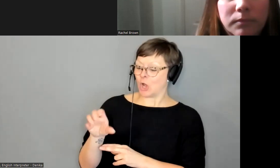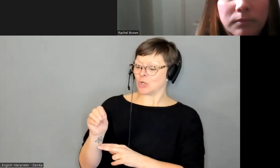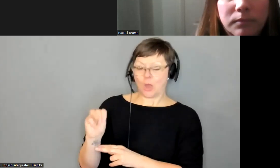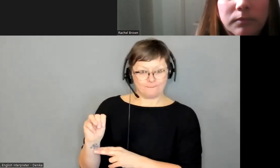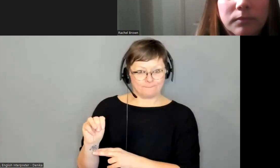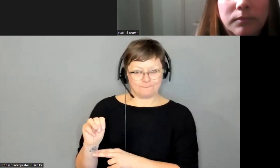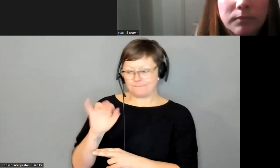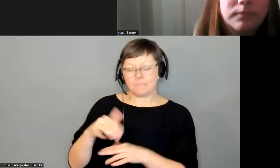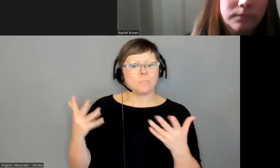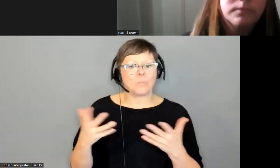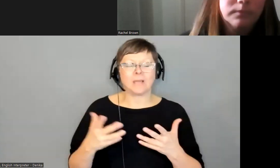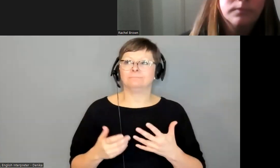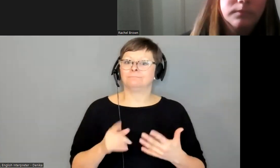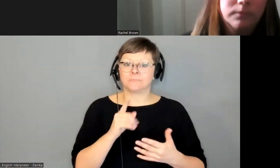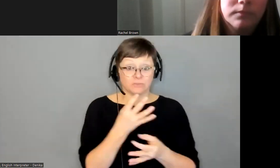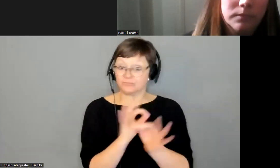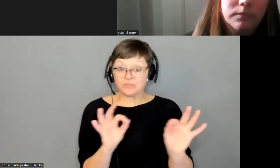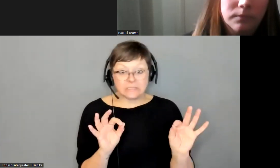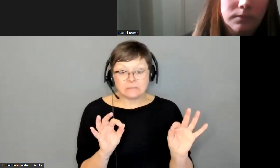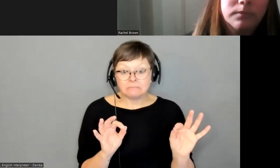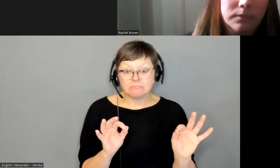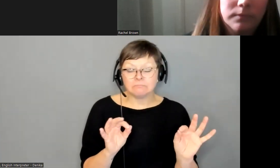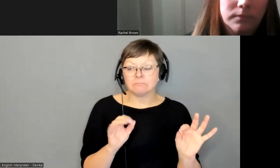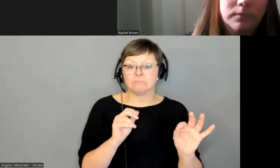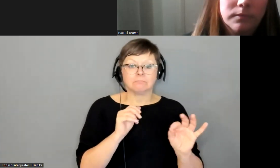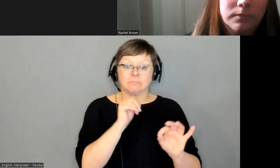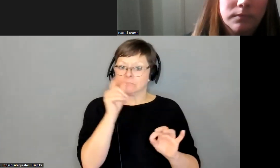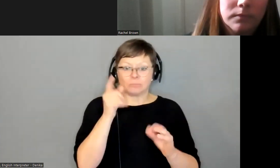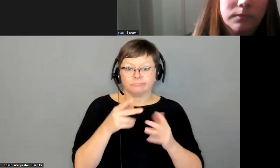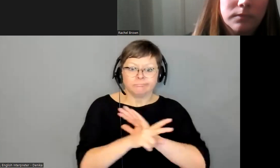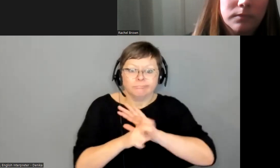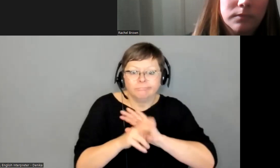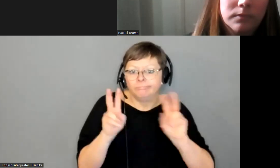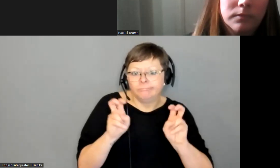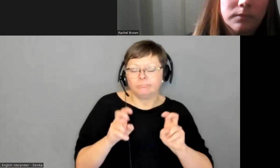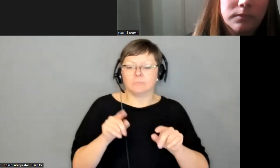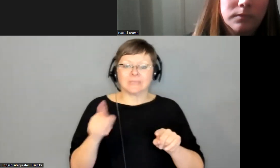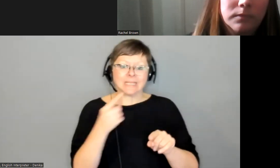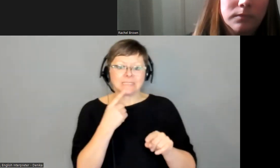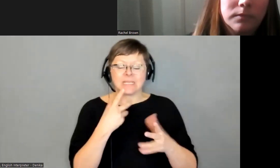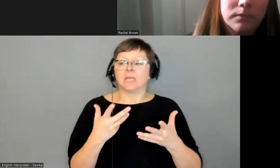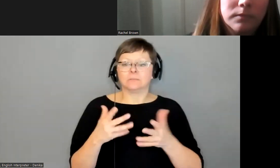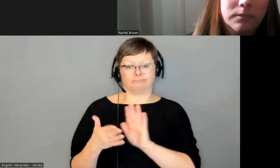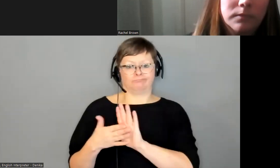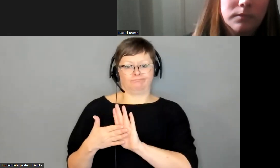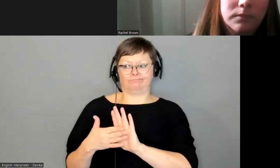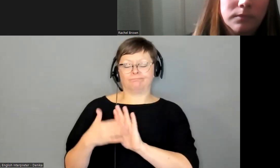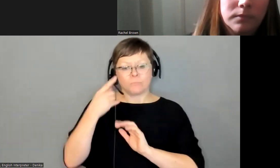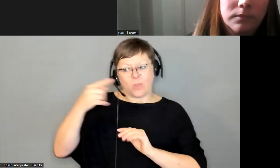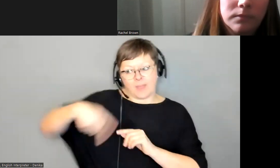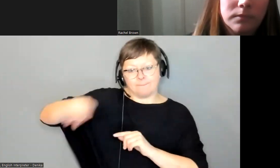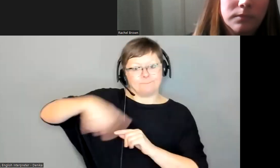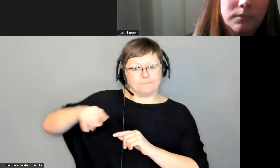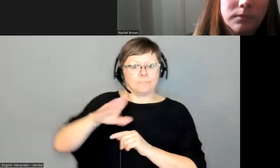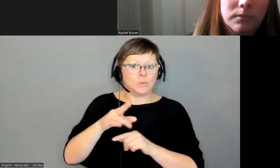like free to use. You're not violating copyright. All they ask is for an attribution. And so just a quick one for everyone. I just take